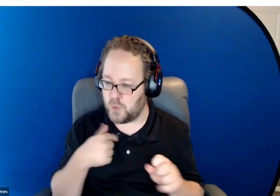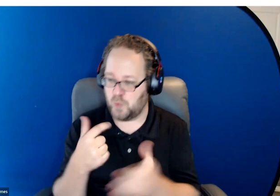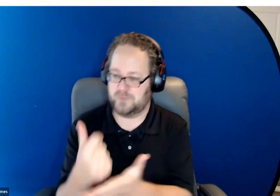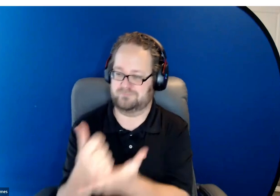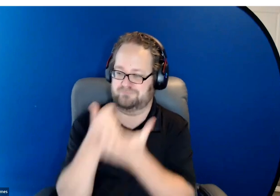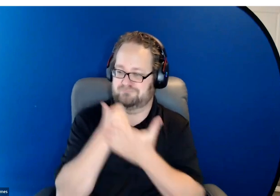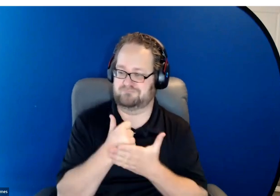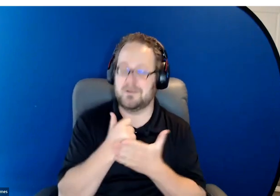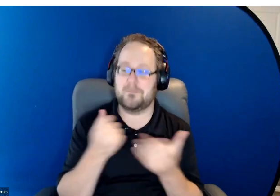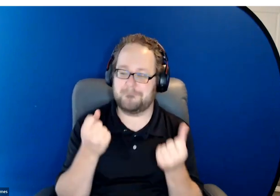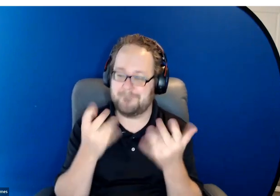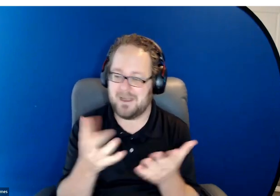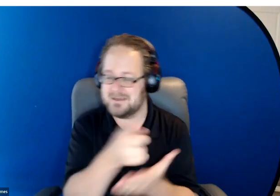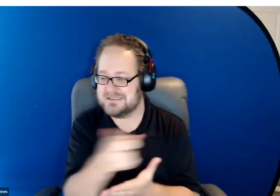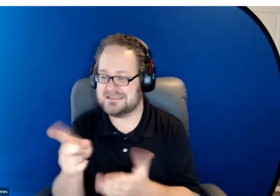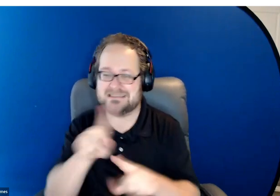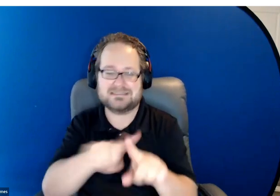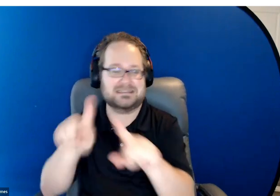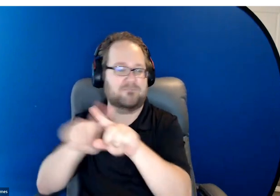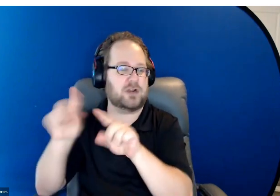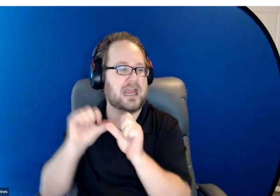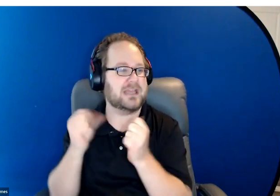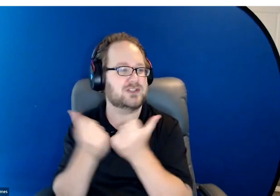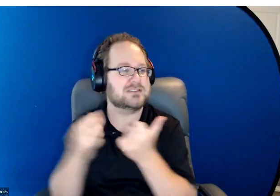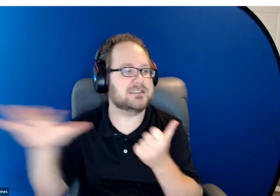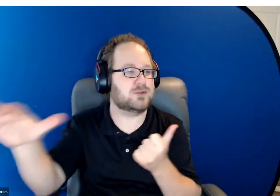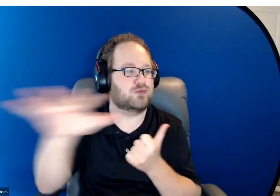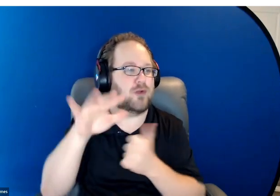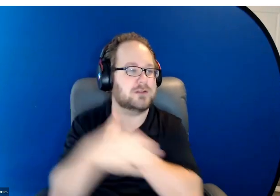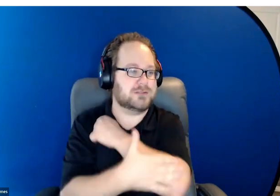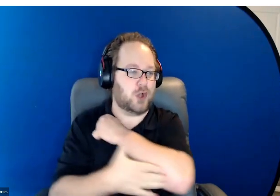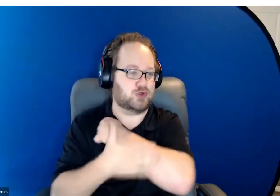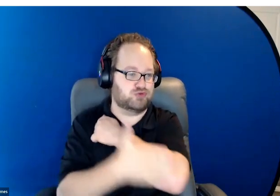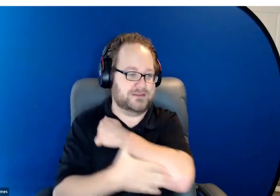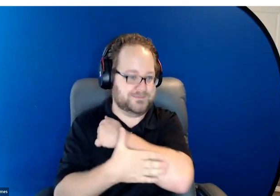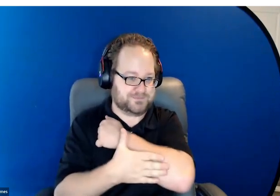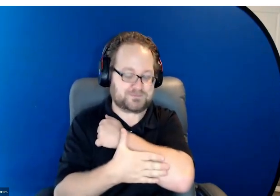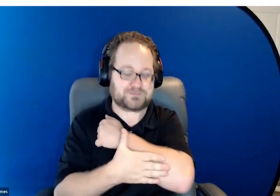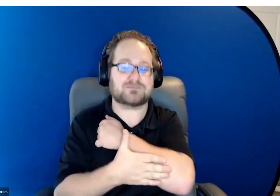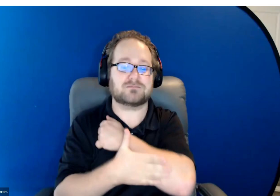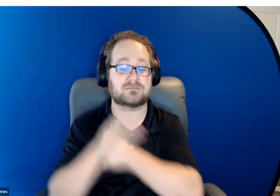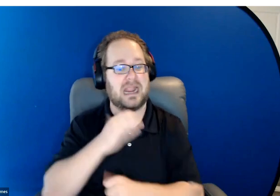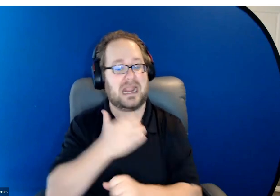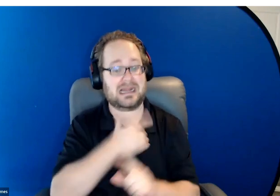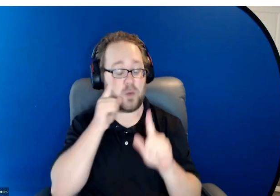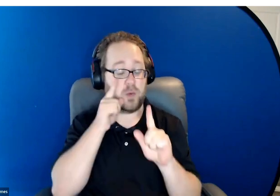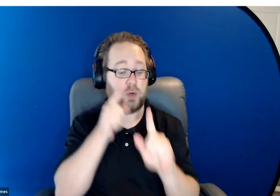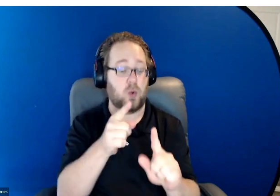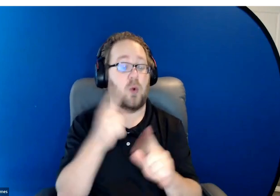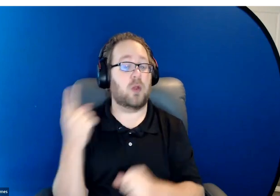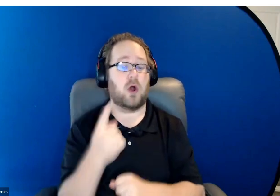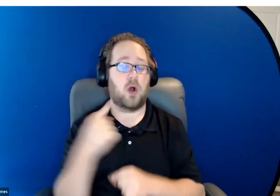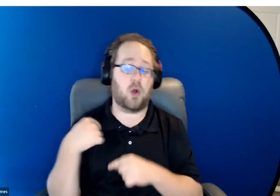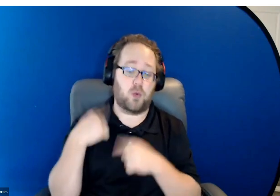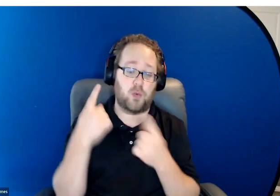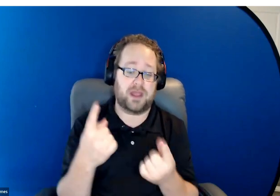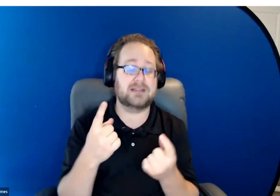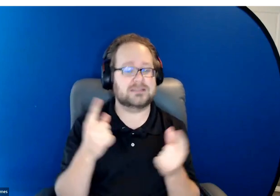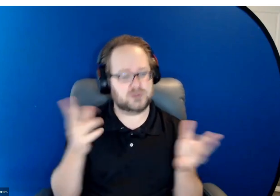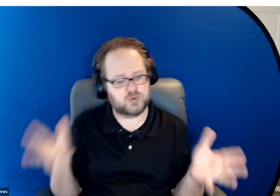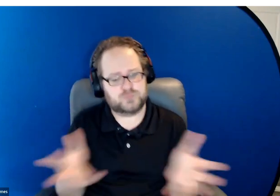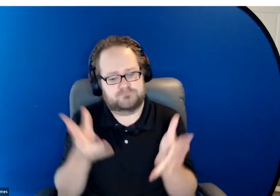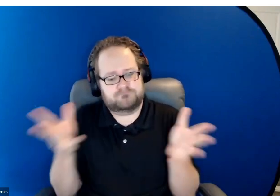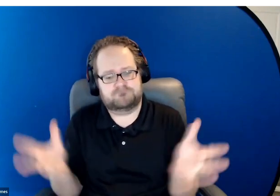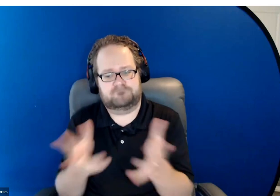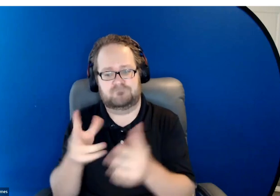multi-sector plans on aging, or MPAs. Our goal has always been to amplify and leverage the work